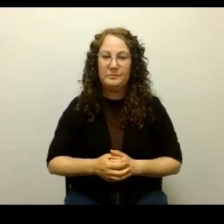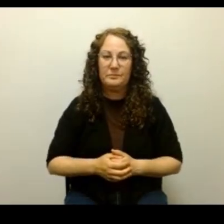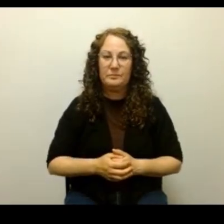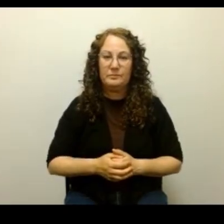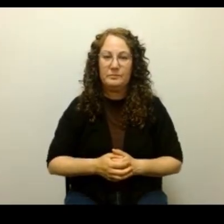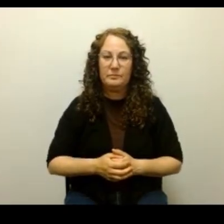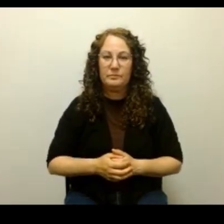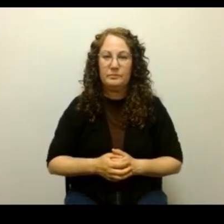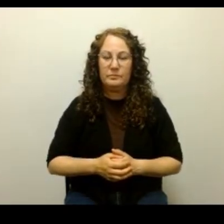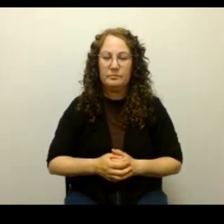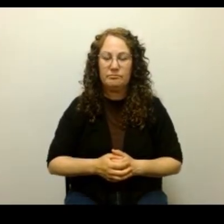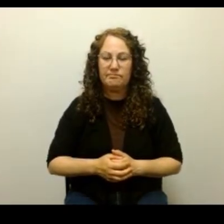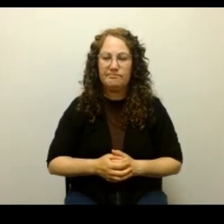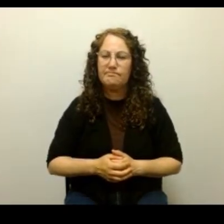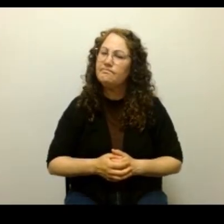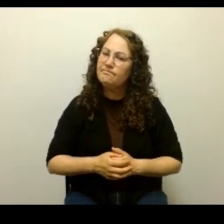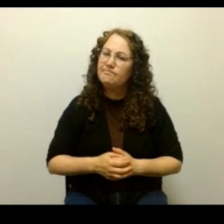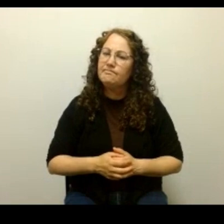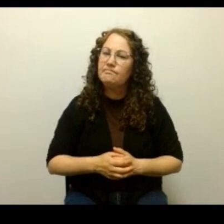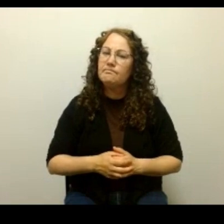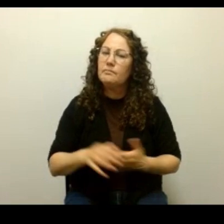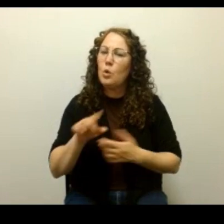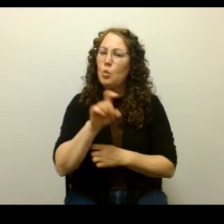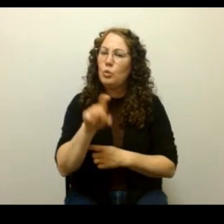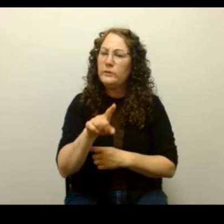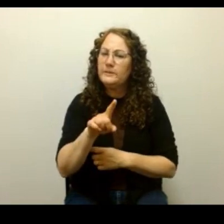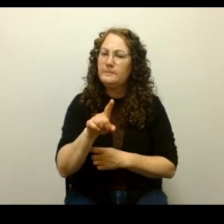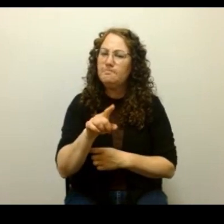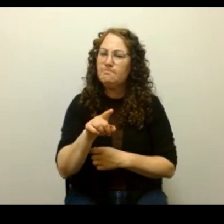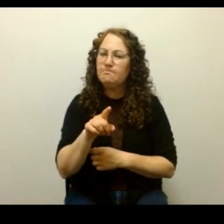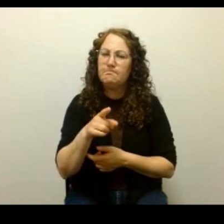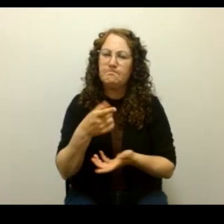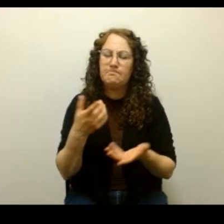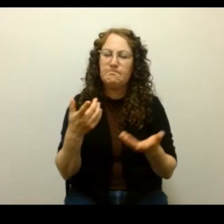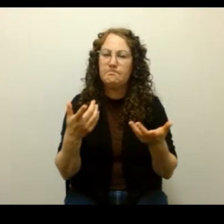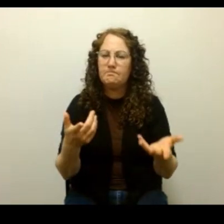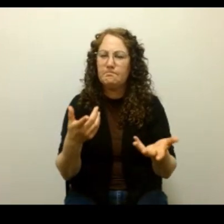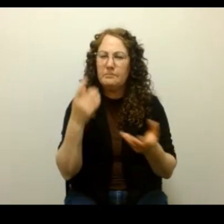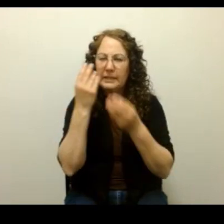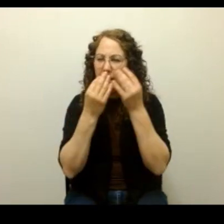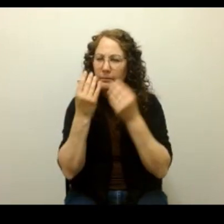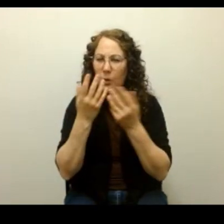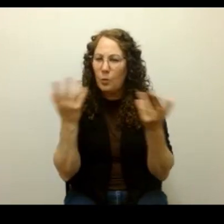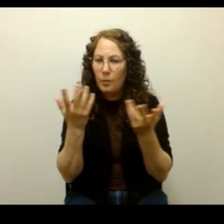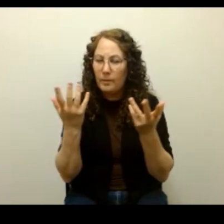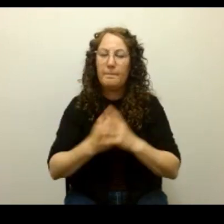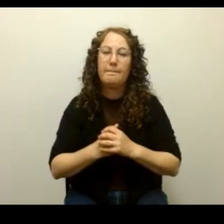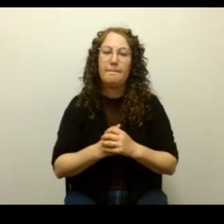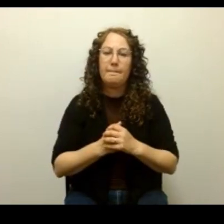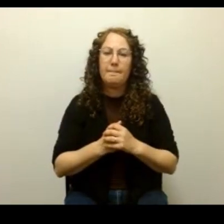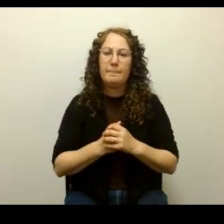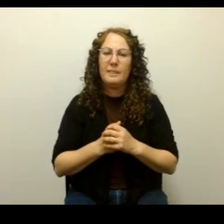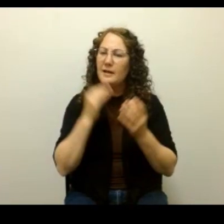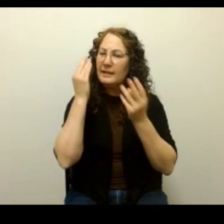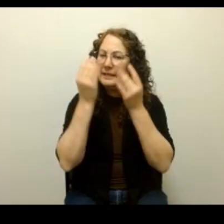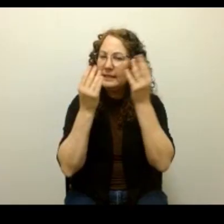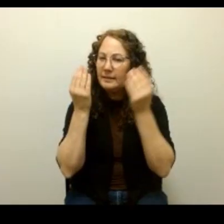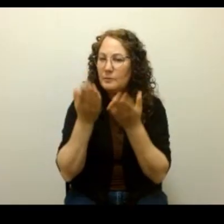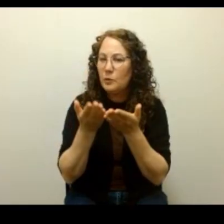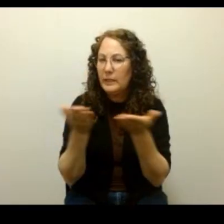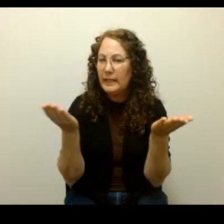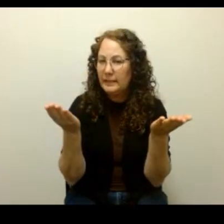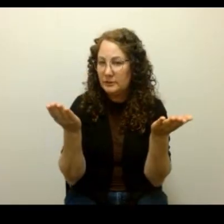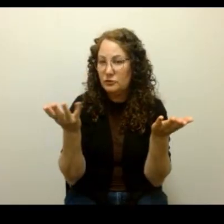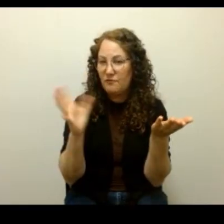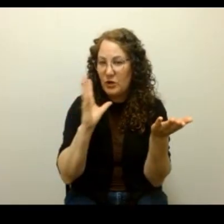Question that you can ask yourself and reflect on is to think about the things that you have